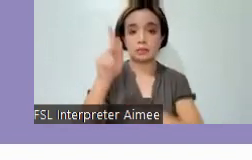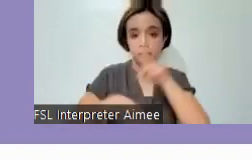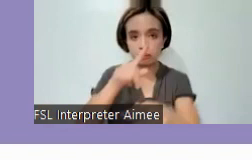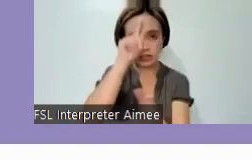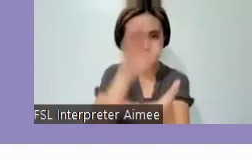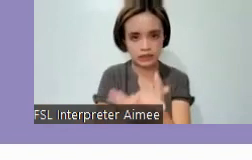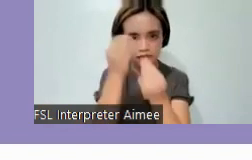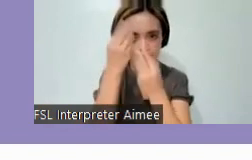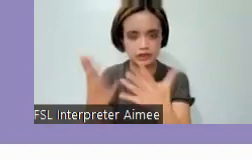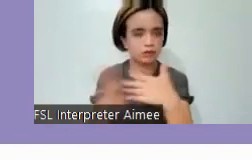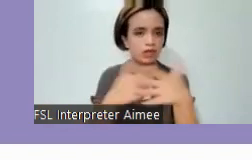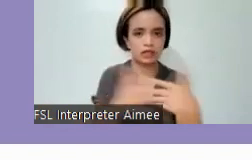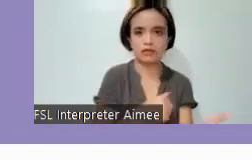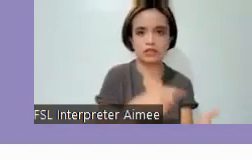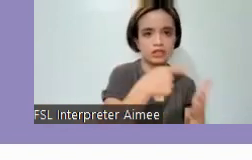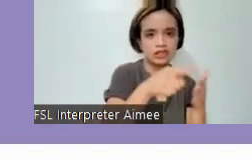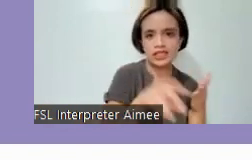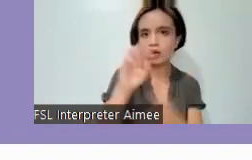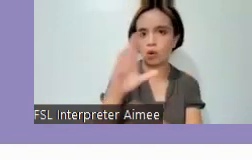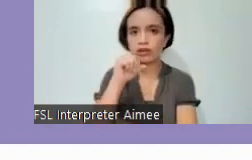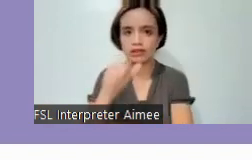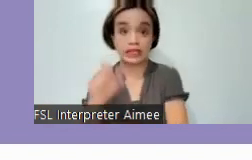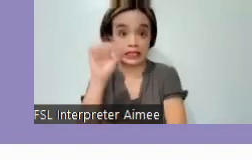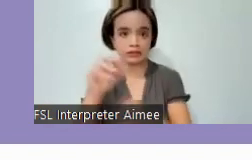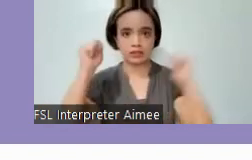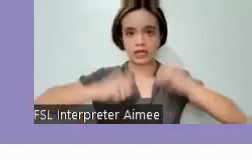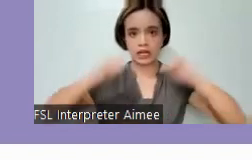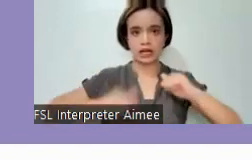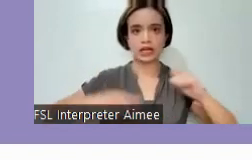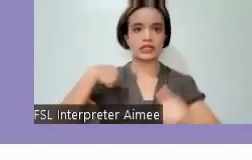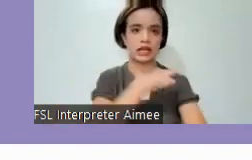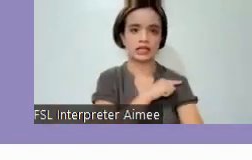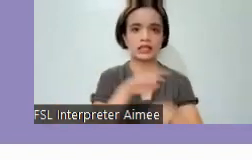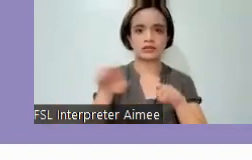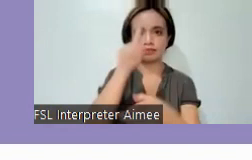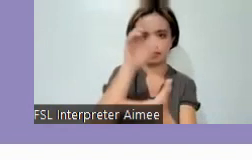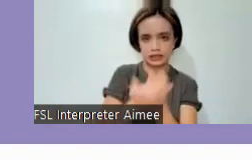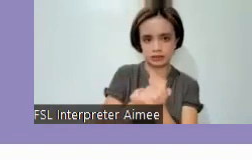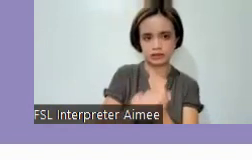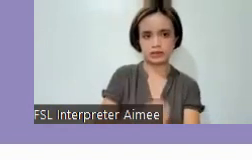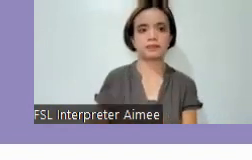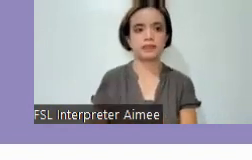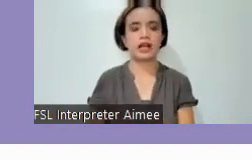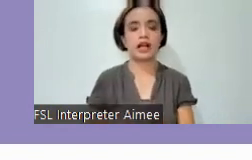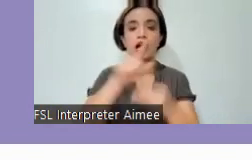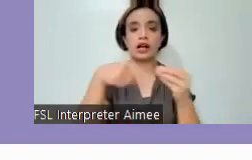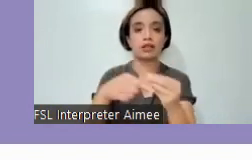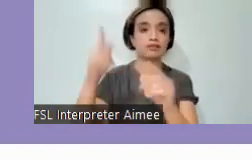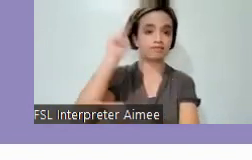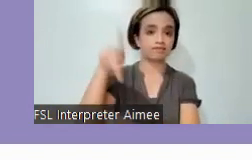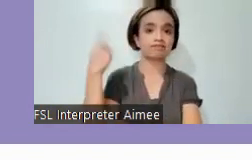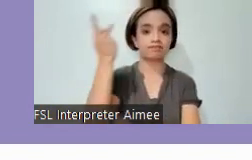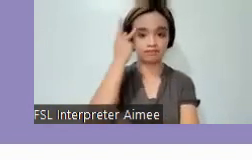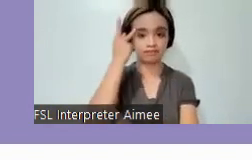information, whether valid or not, if it agrees with their own existing beliefs. In the context of politics,